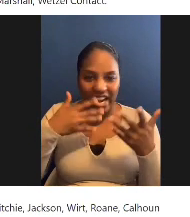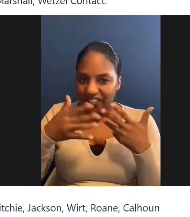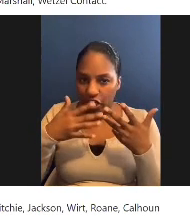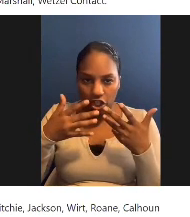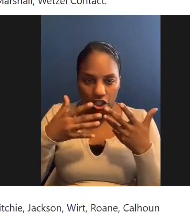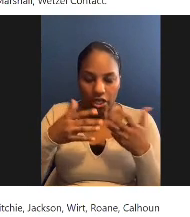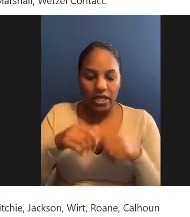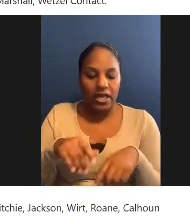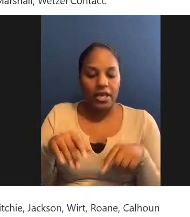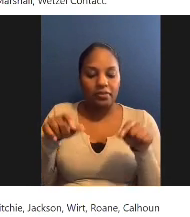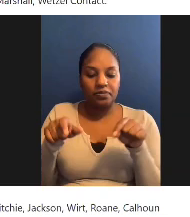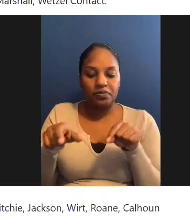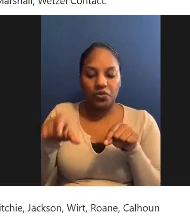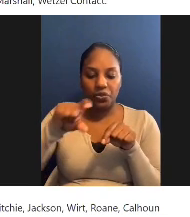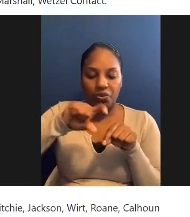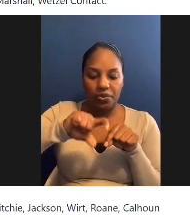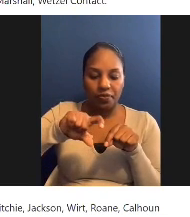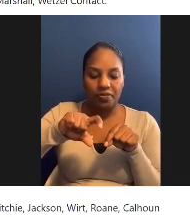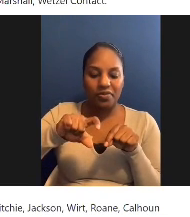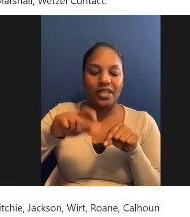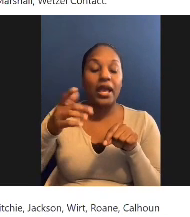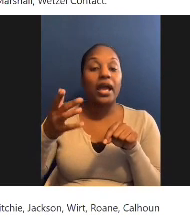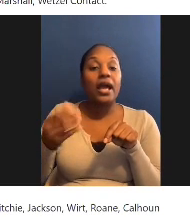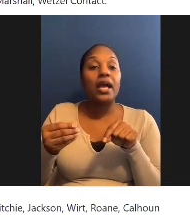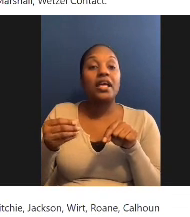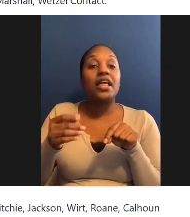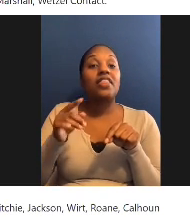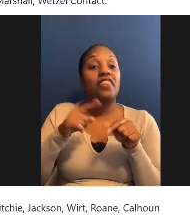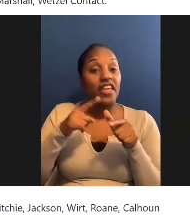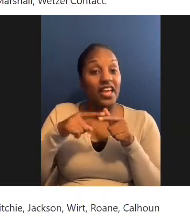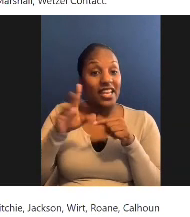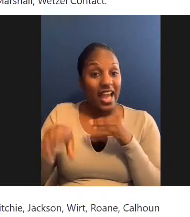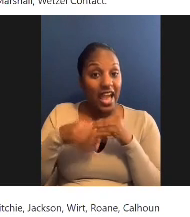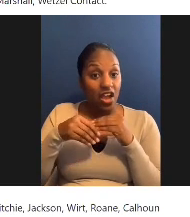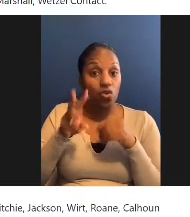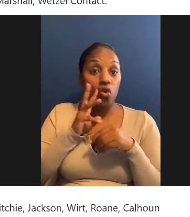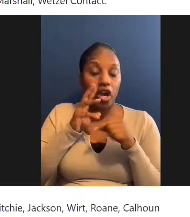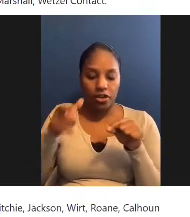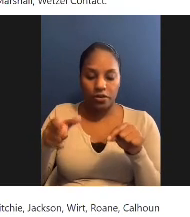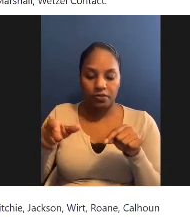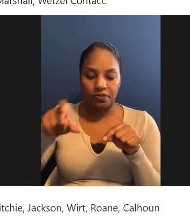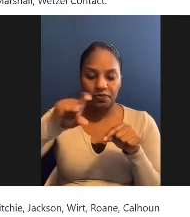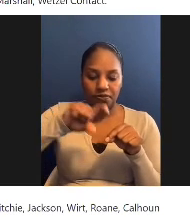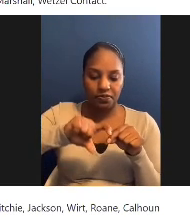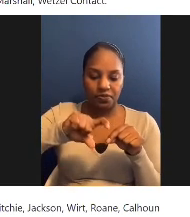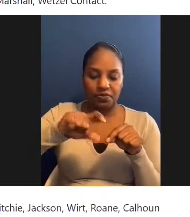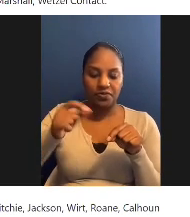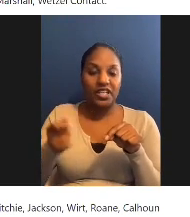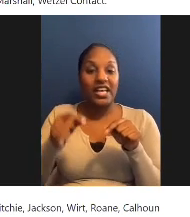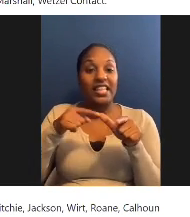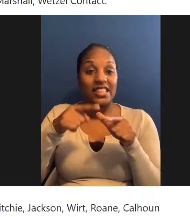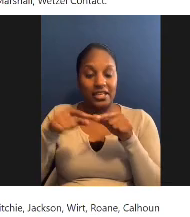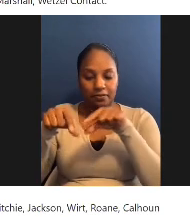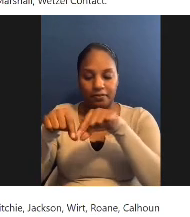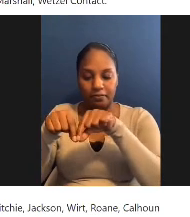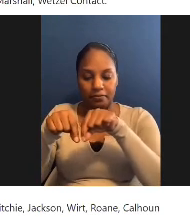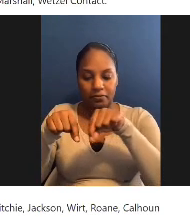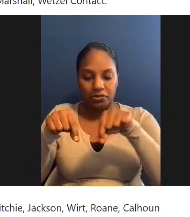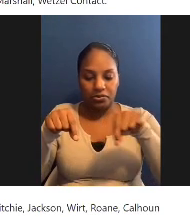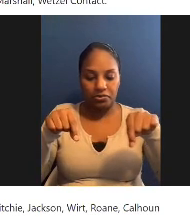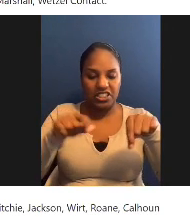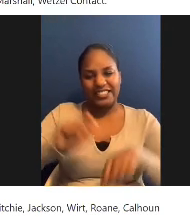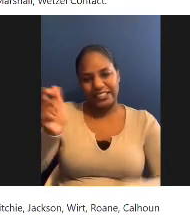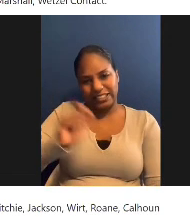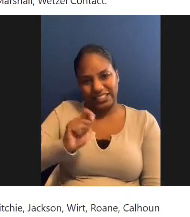water, seal it, shake it a bit, and the medication becomes inert and is not usable to